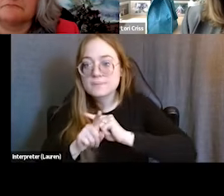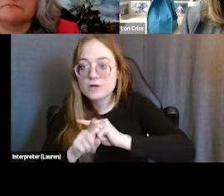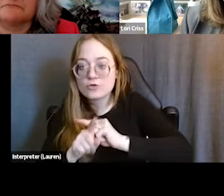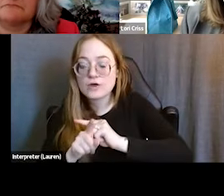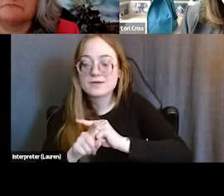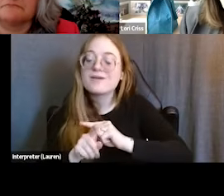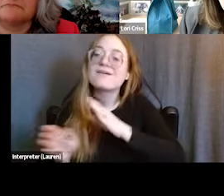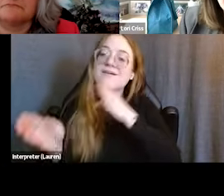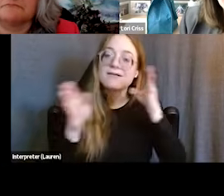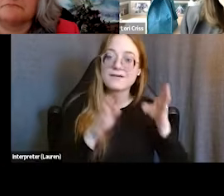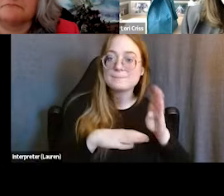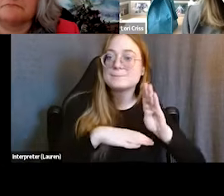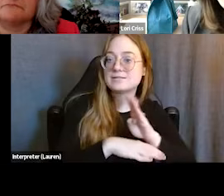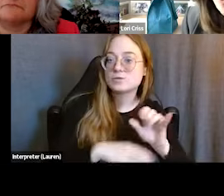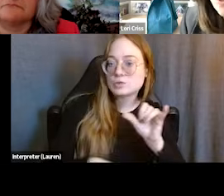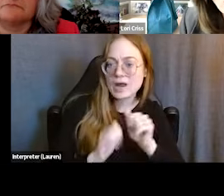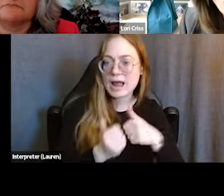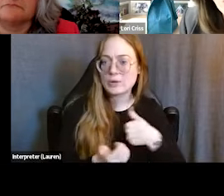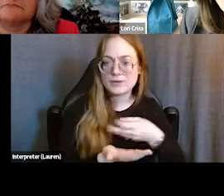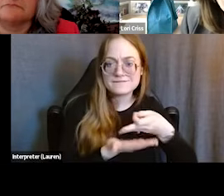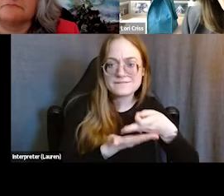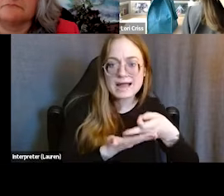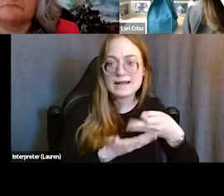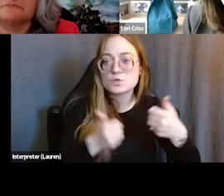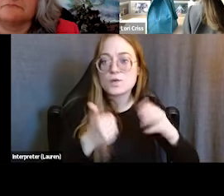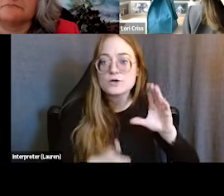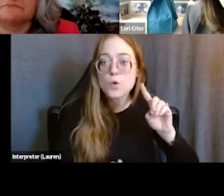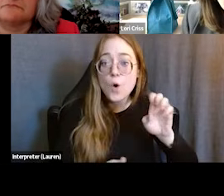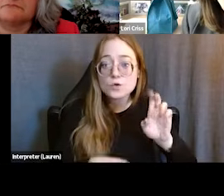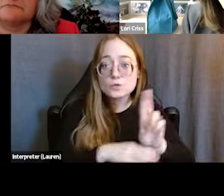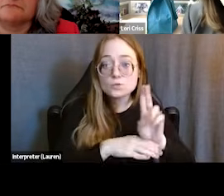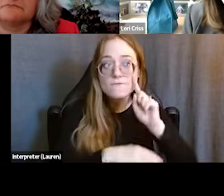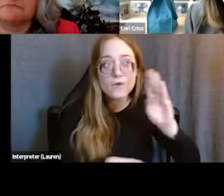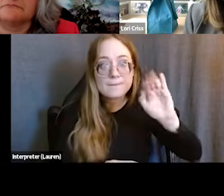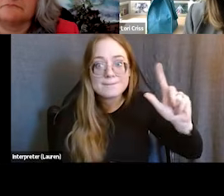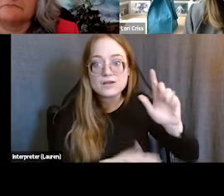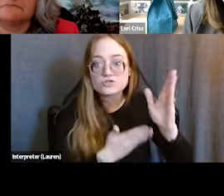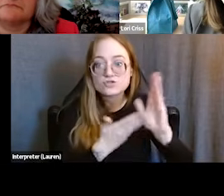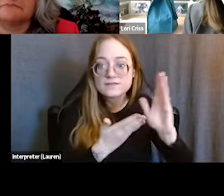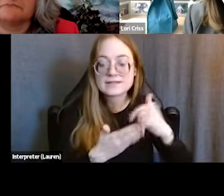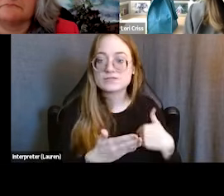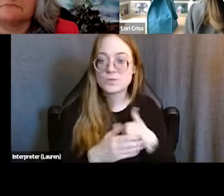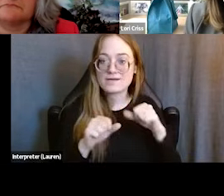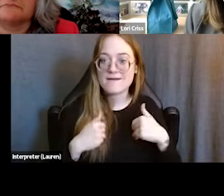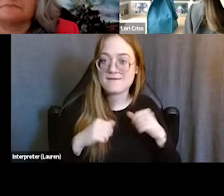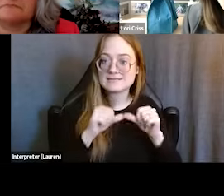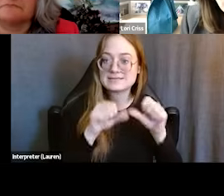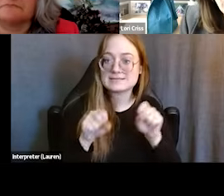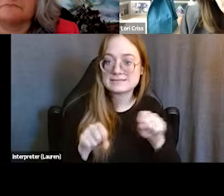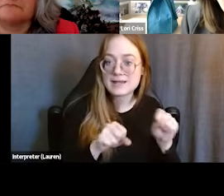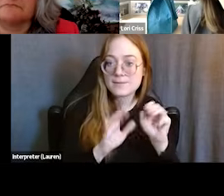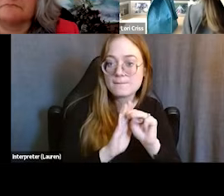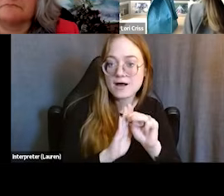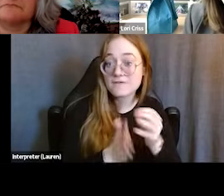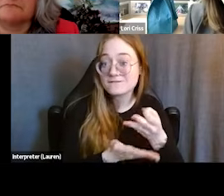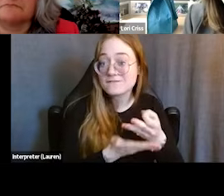as well. How do we finance this? Which codes do we use to bill for these services so that we can have a sustainable model